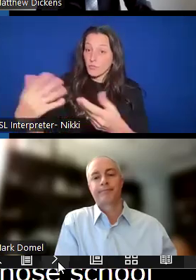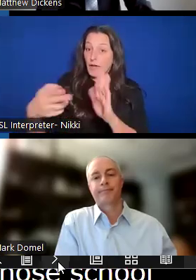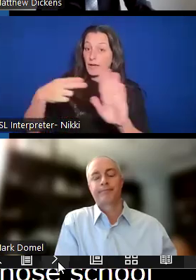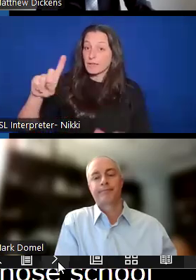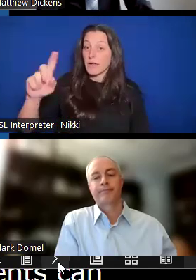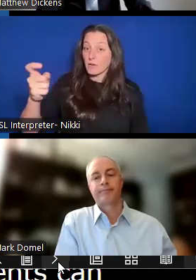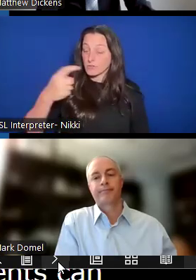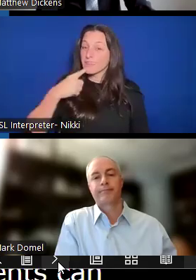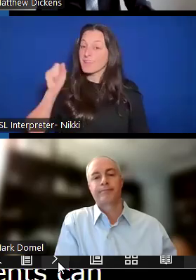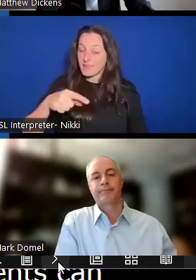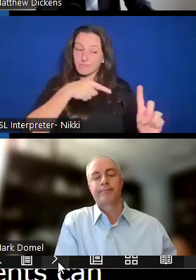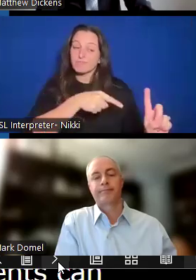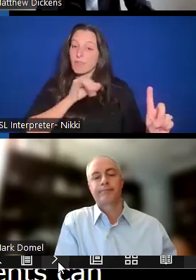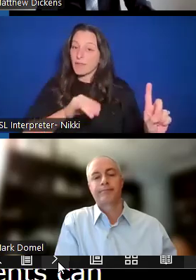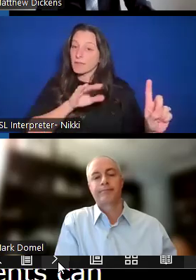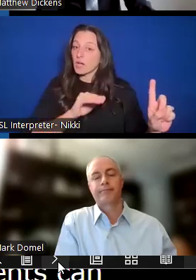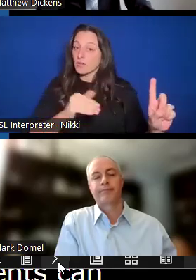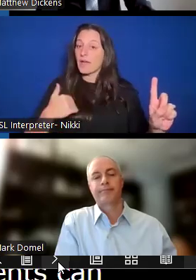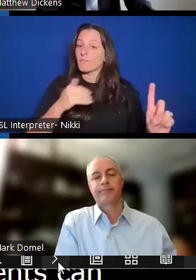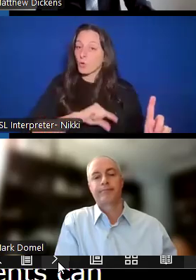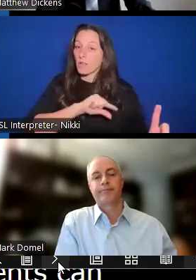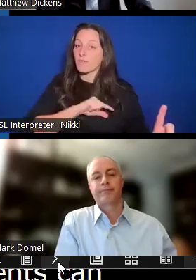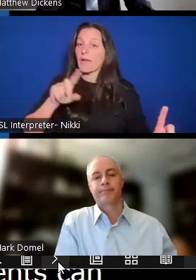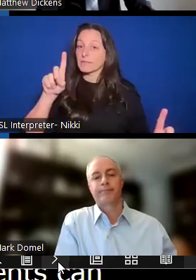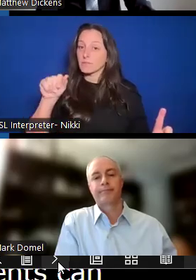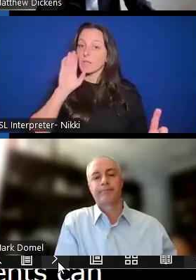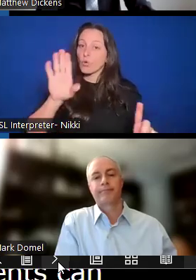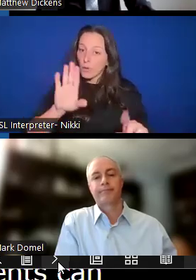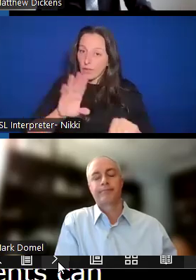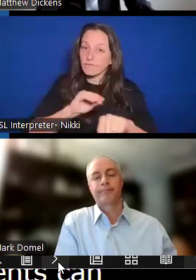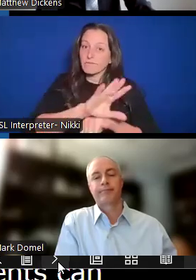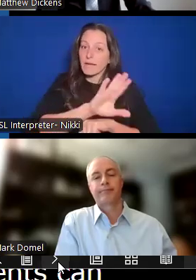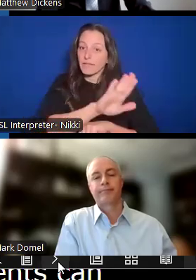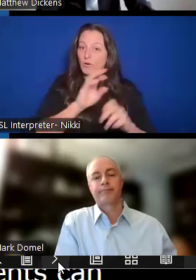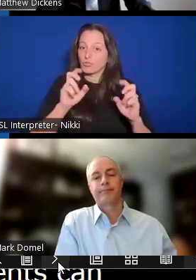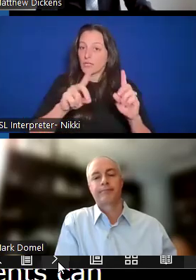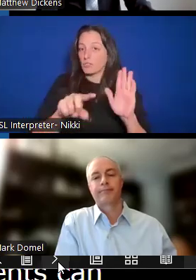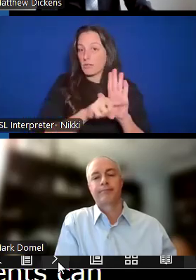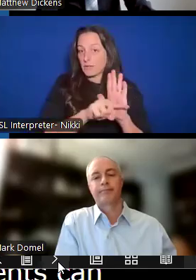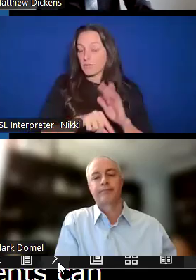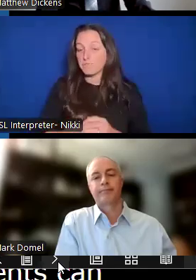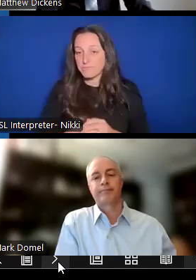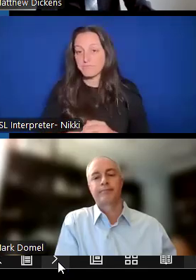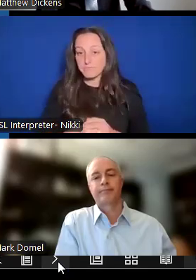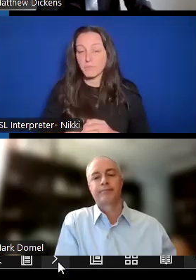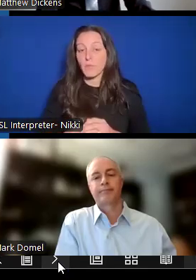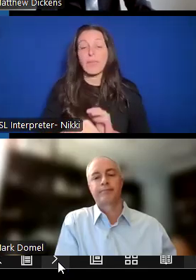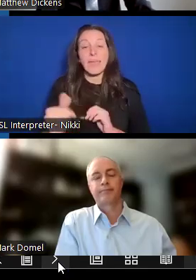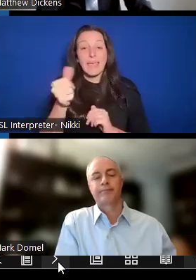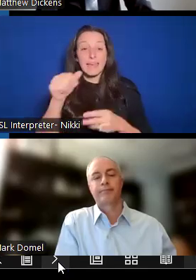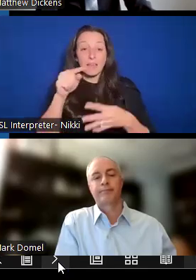has a qualifying disability that adversely affects their education. Any of these items